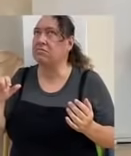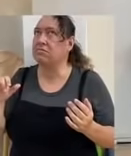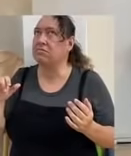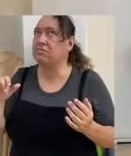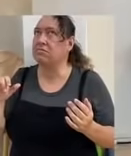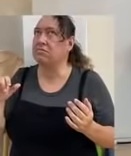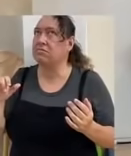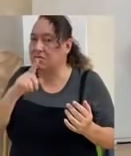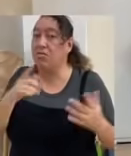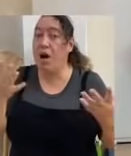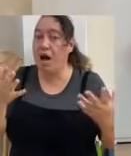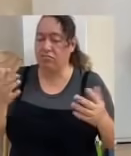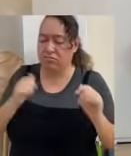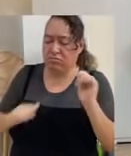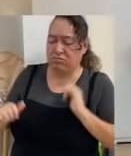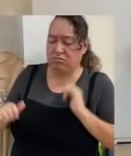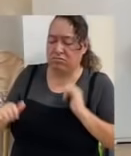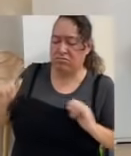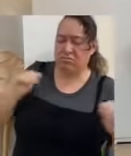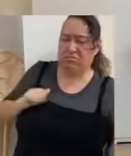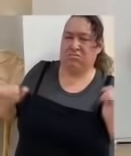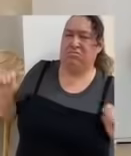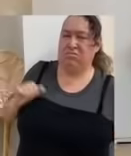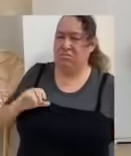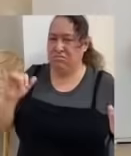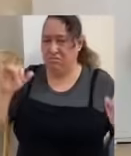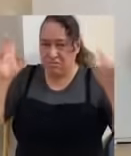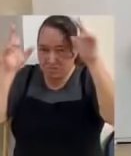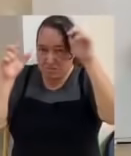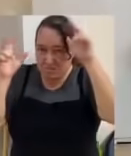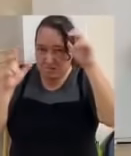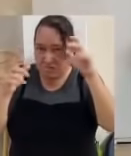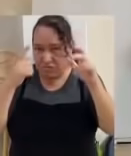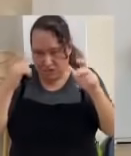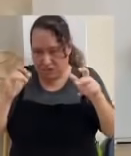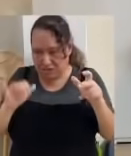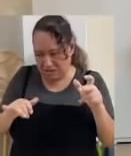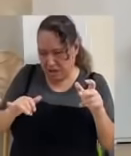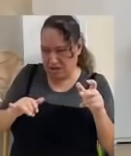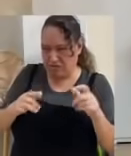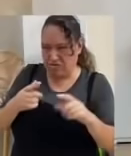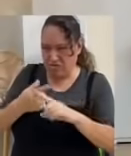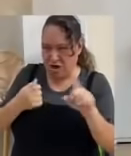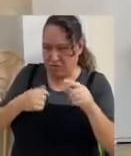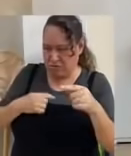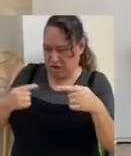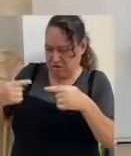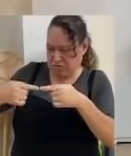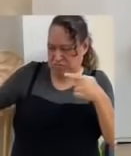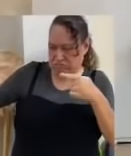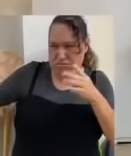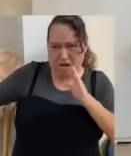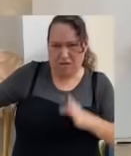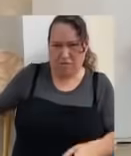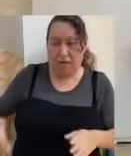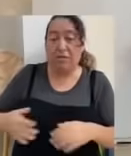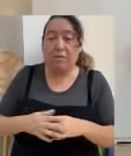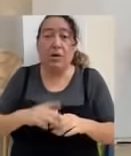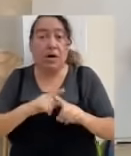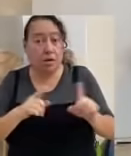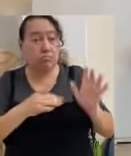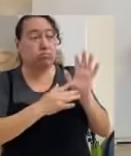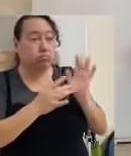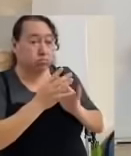devil. Because praise comes from the enemy, says the scripture. So, but Jesus Christ knows these